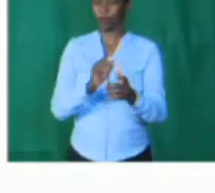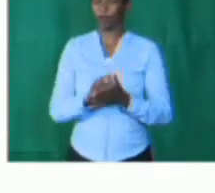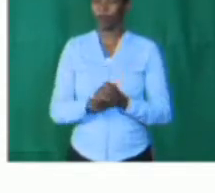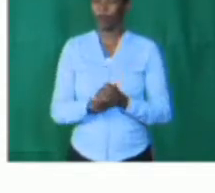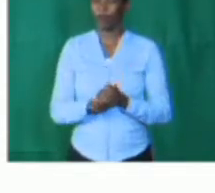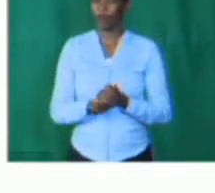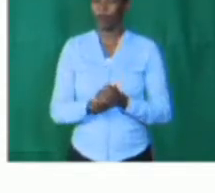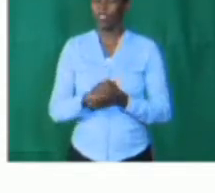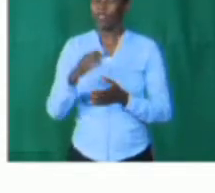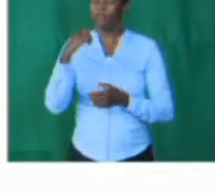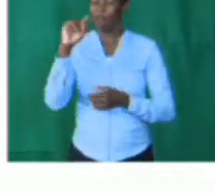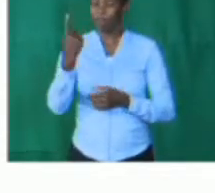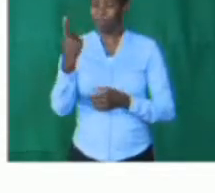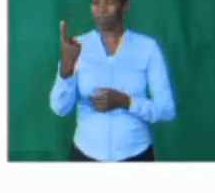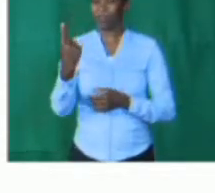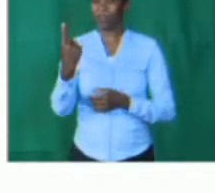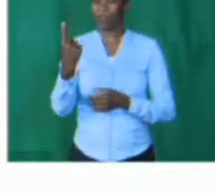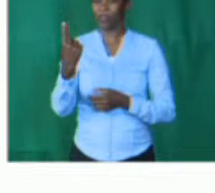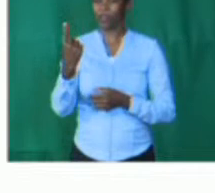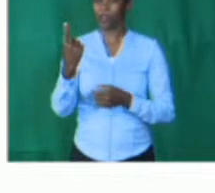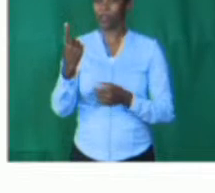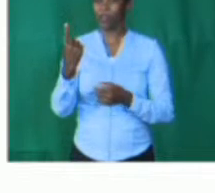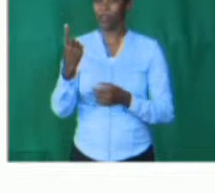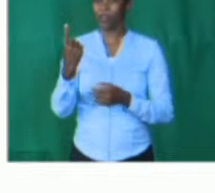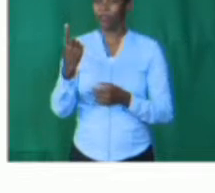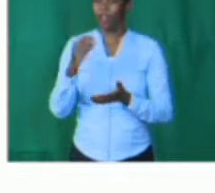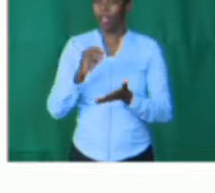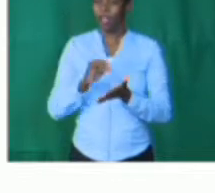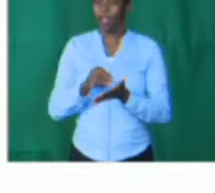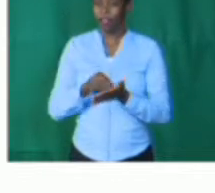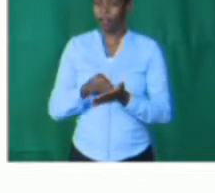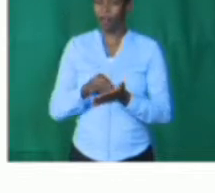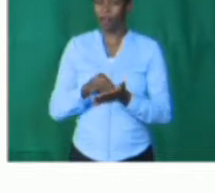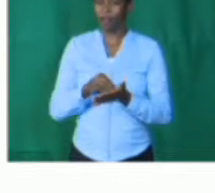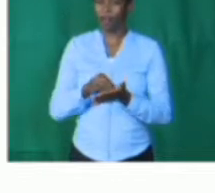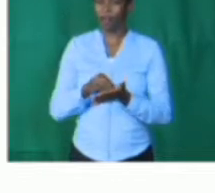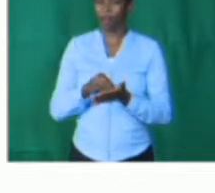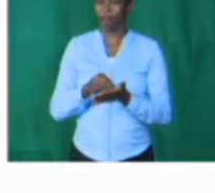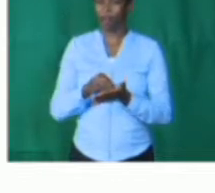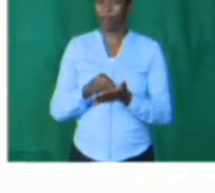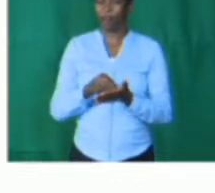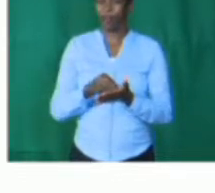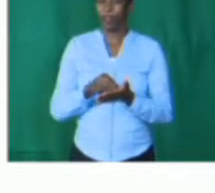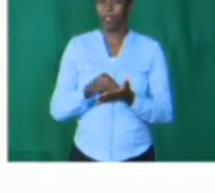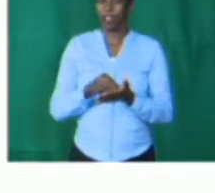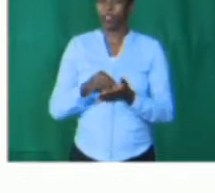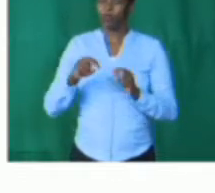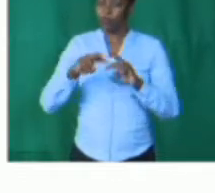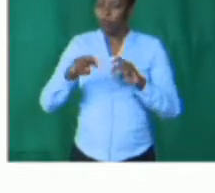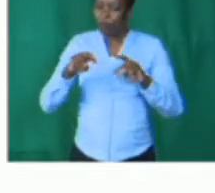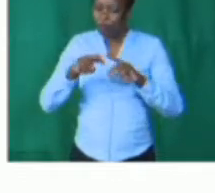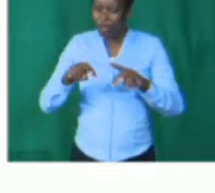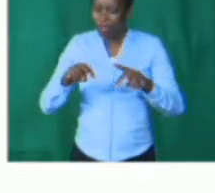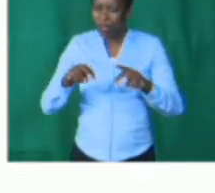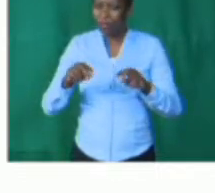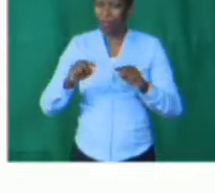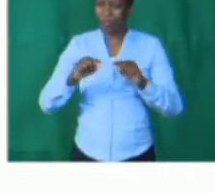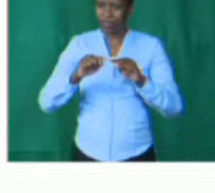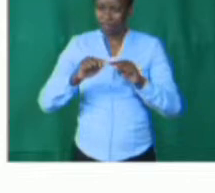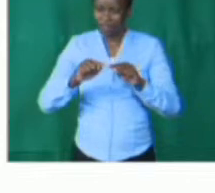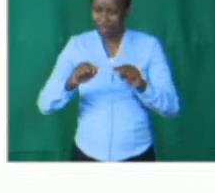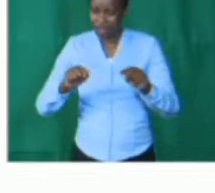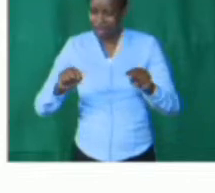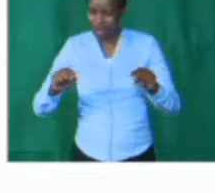lesson. The first one, learner, after this lesson you should be able to find the length of